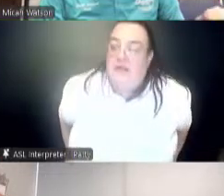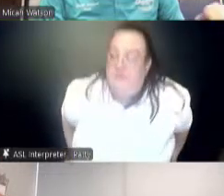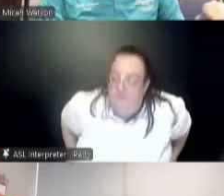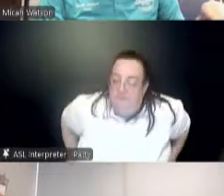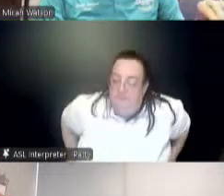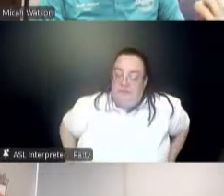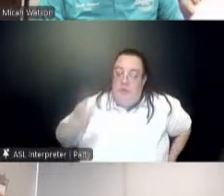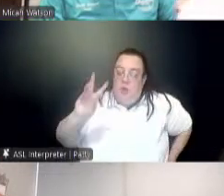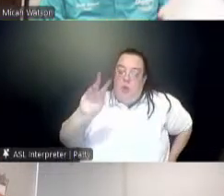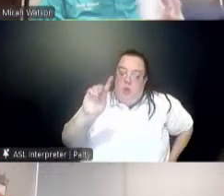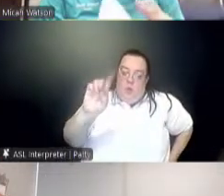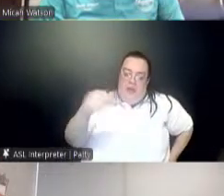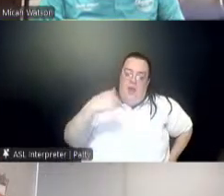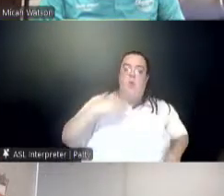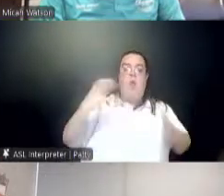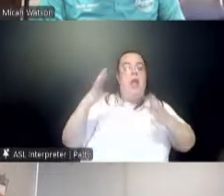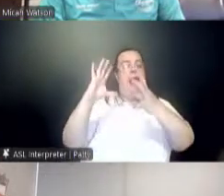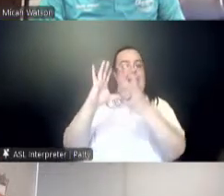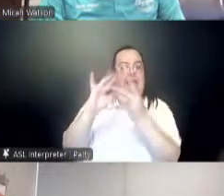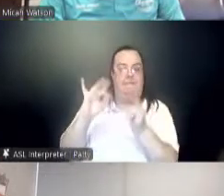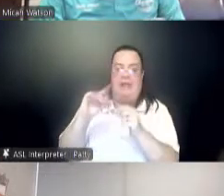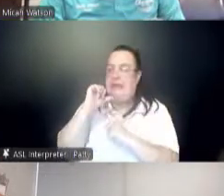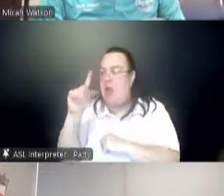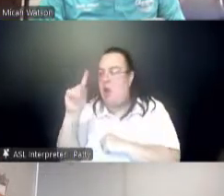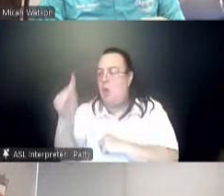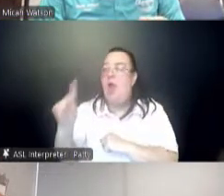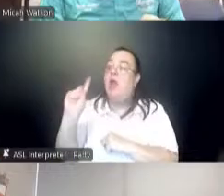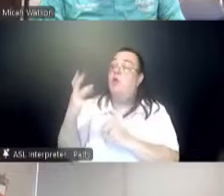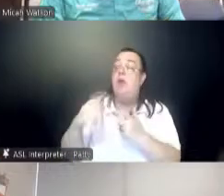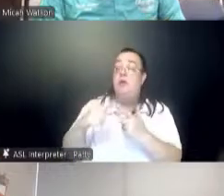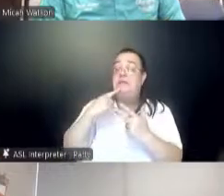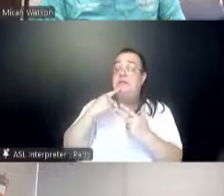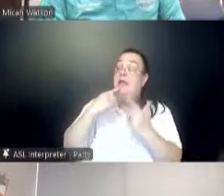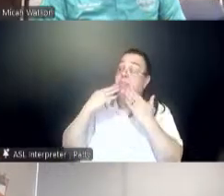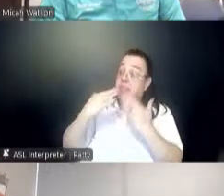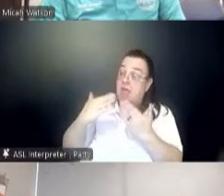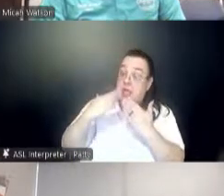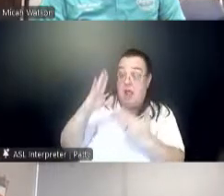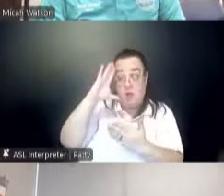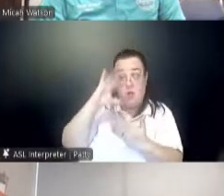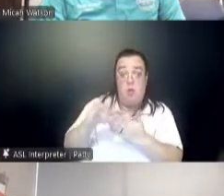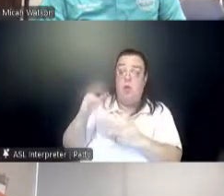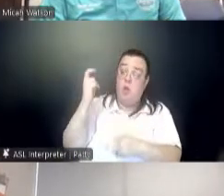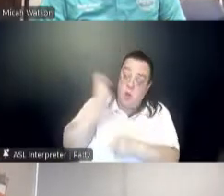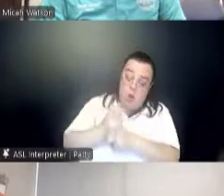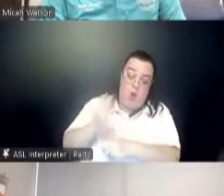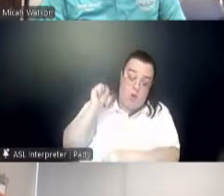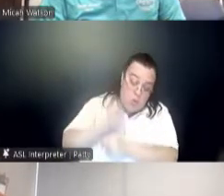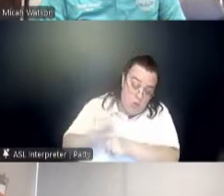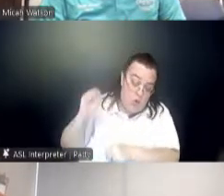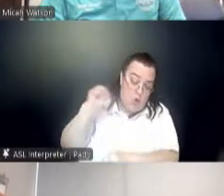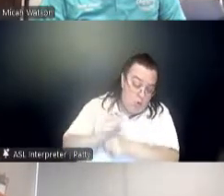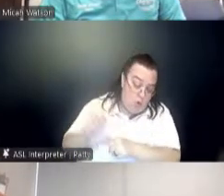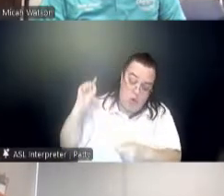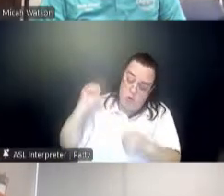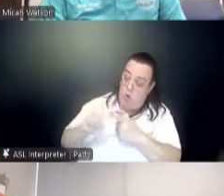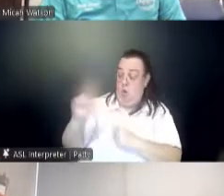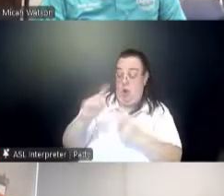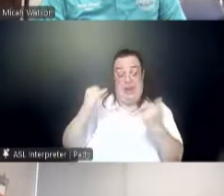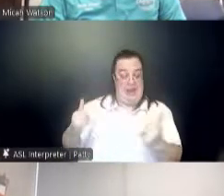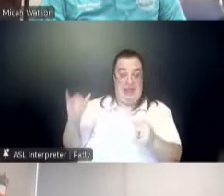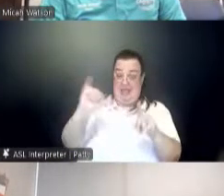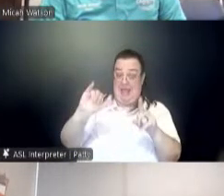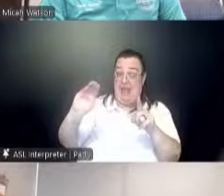question. Okay. Yes, sir. Yeah, I just want to say thank you. I know the hard work to get to where we are now, like the mayor says, the